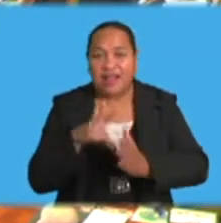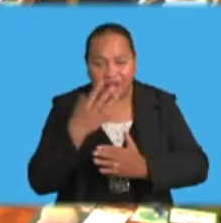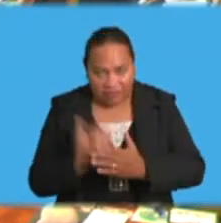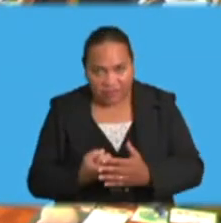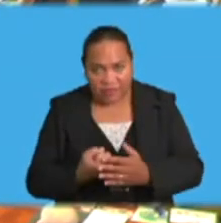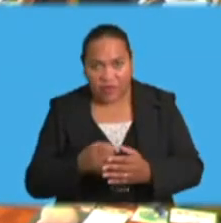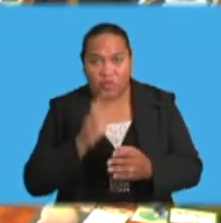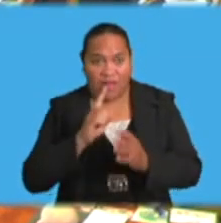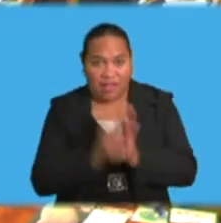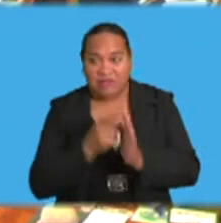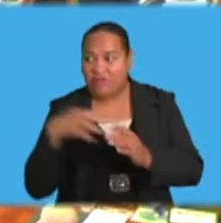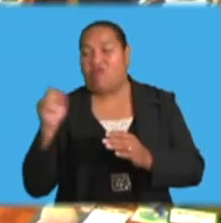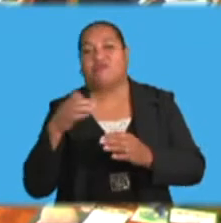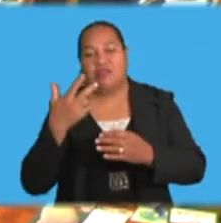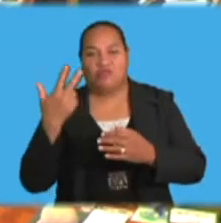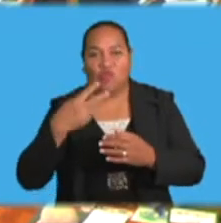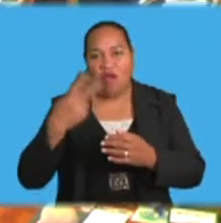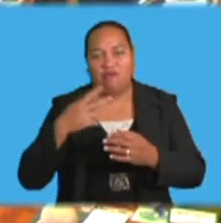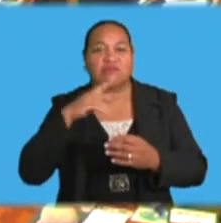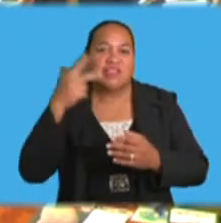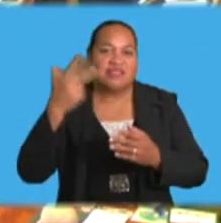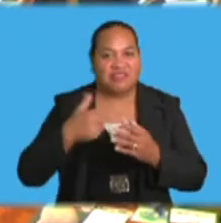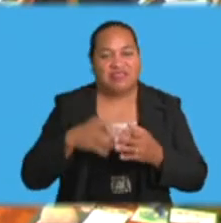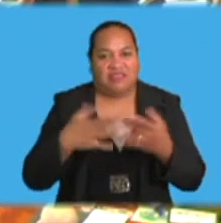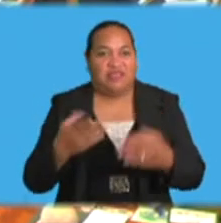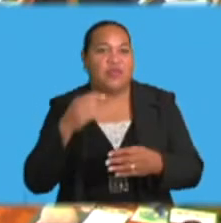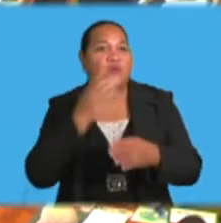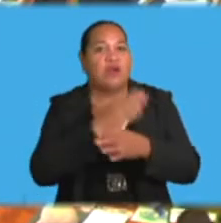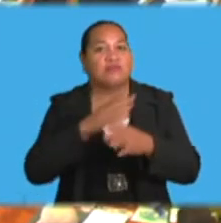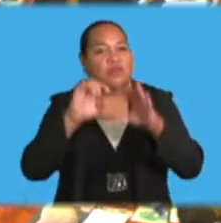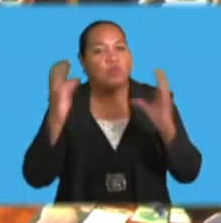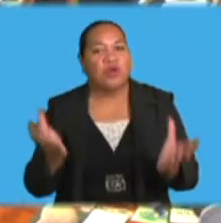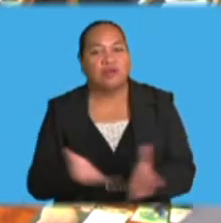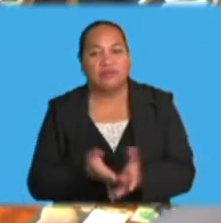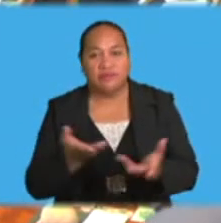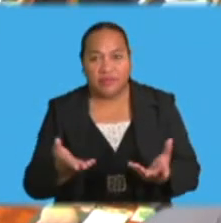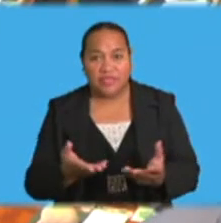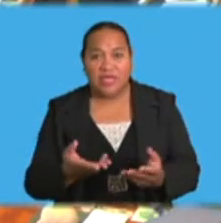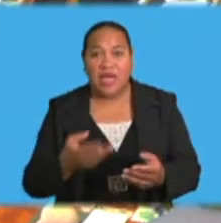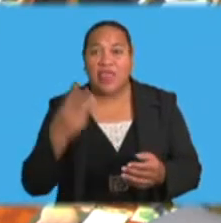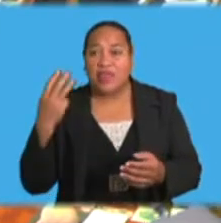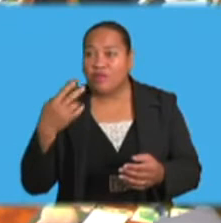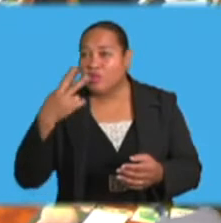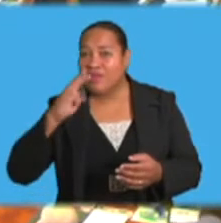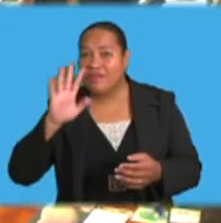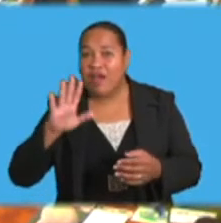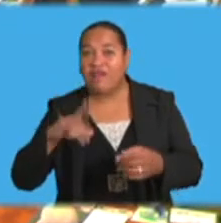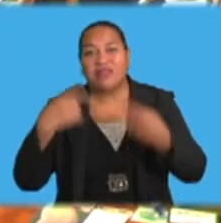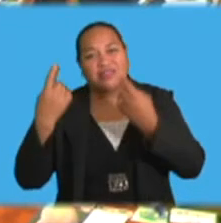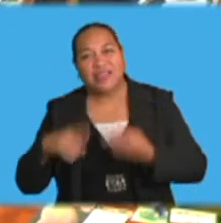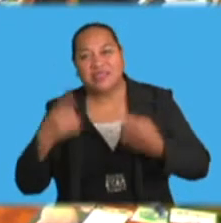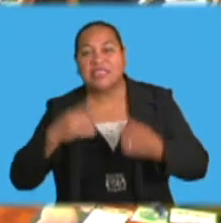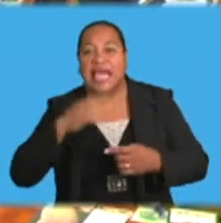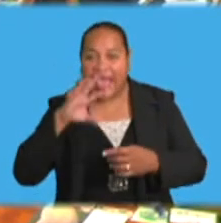Every second, 1 second gone. 12 work-related injuries already happening around the world. And 325 work-related deaths